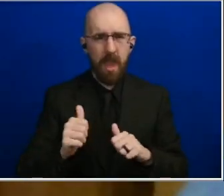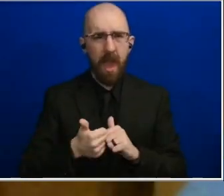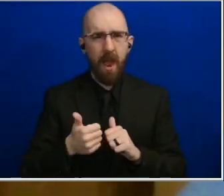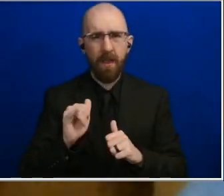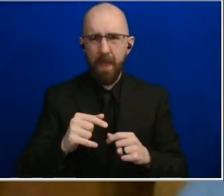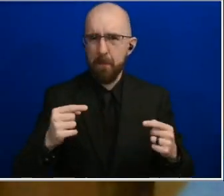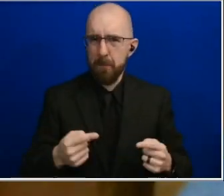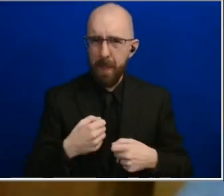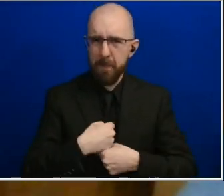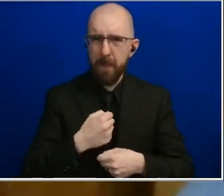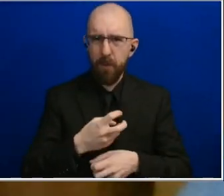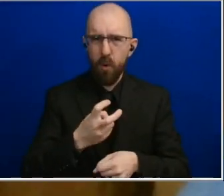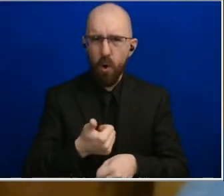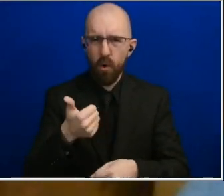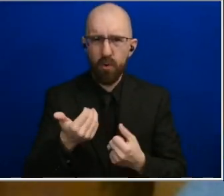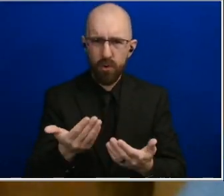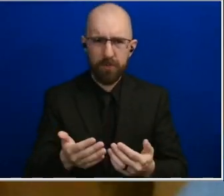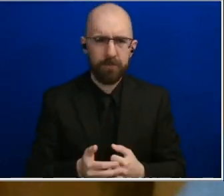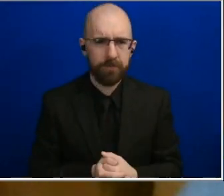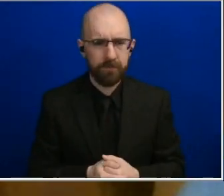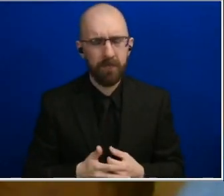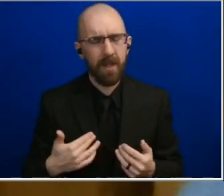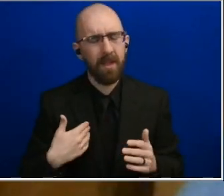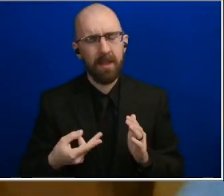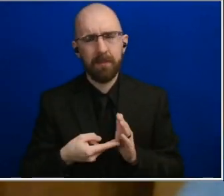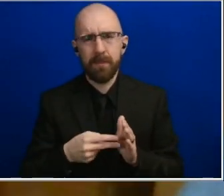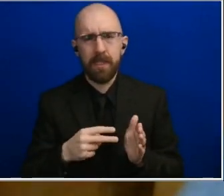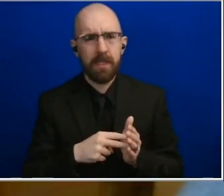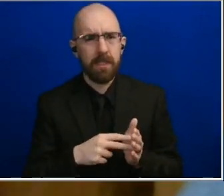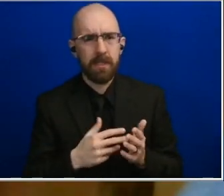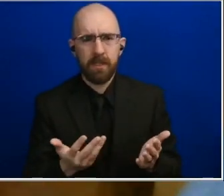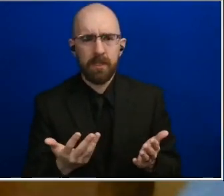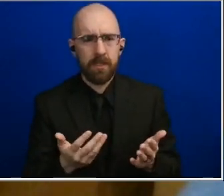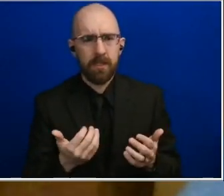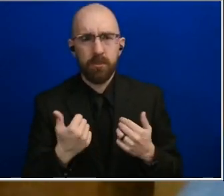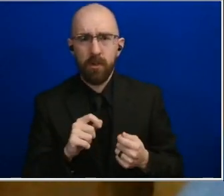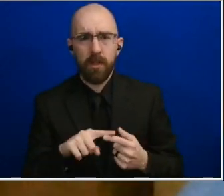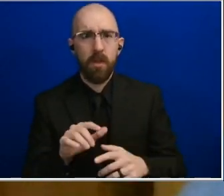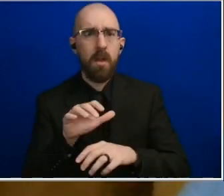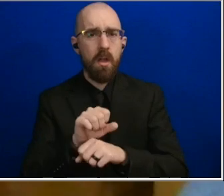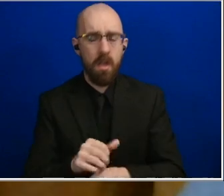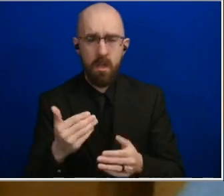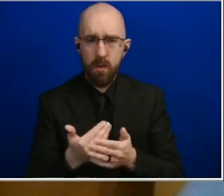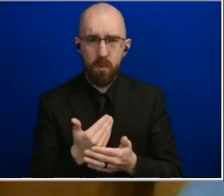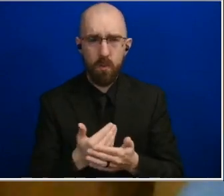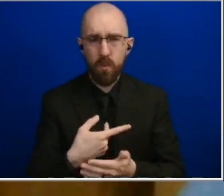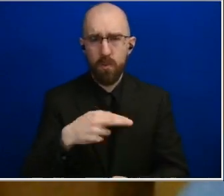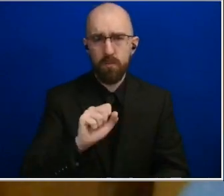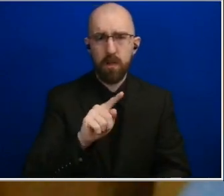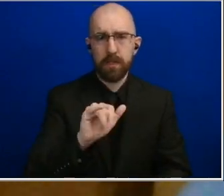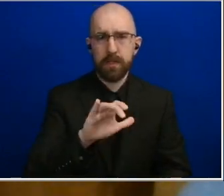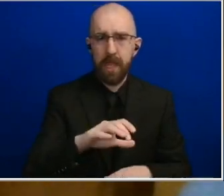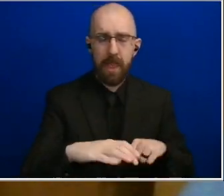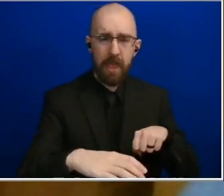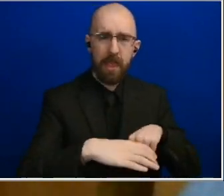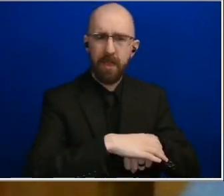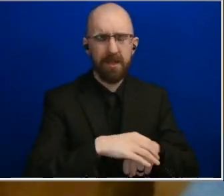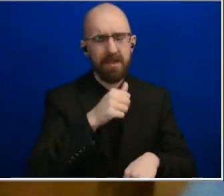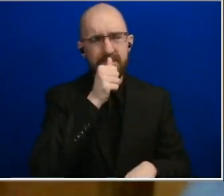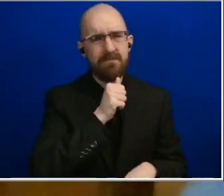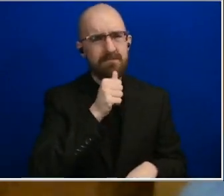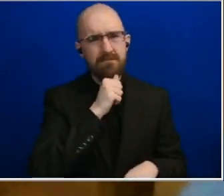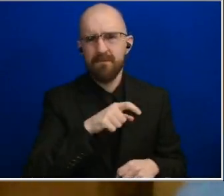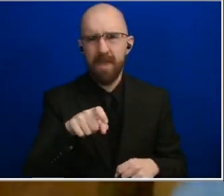Oh, it was, trying to get used to that new prosthetic, it was just excruciating. I was like, man, this has got to get